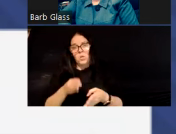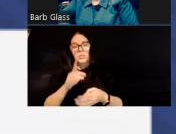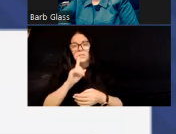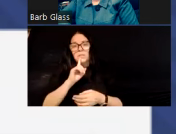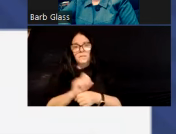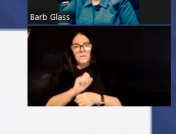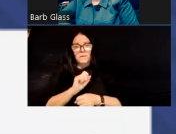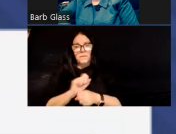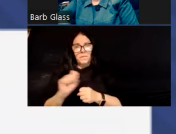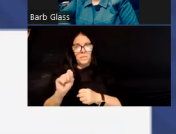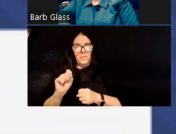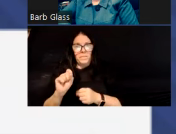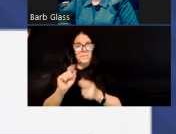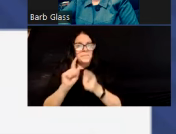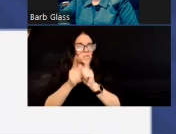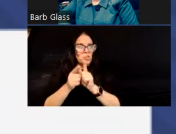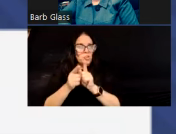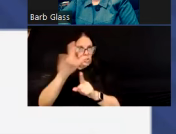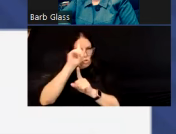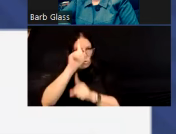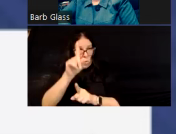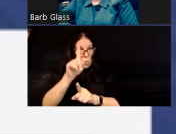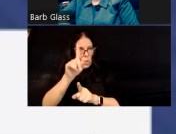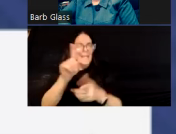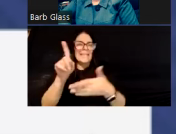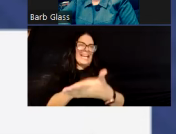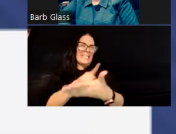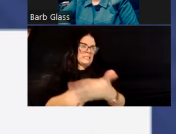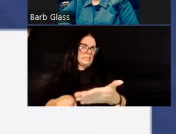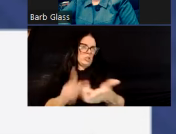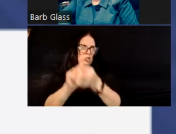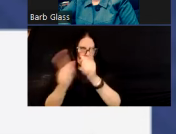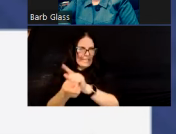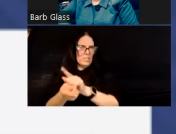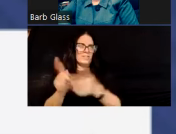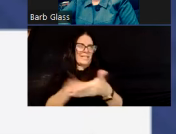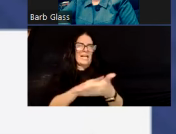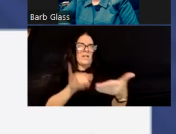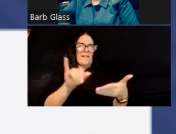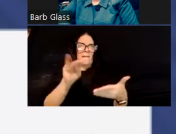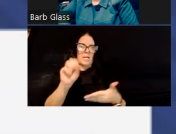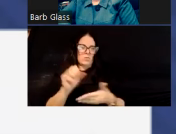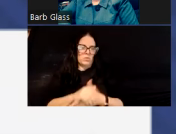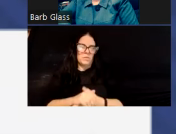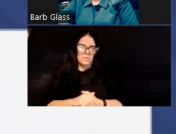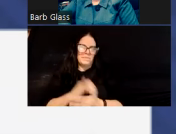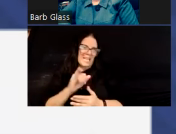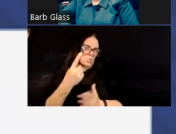actually changed their goal and you had to cancel that milestone for that reason, would be an